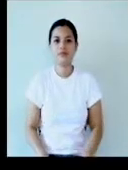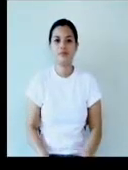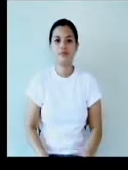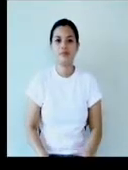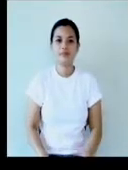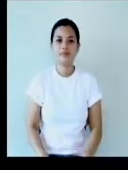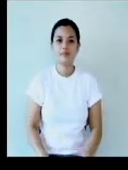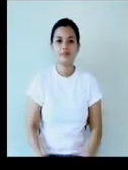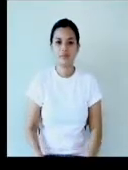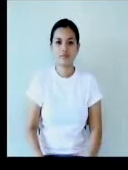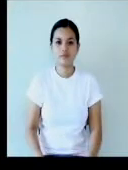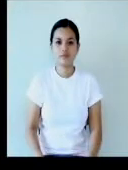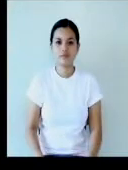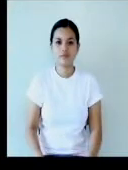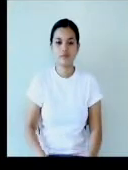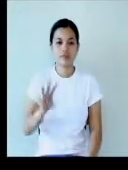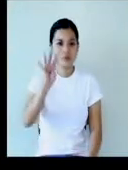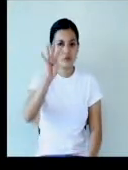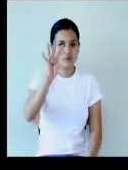to anyone.